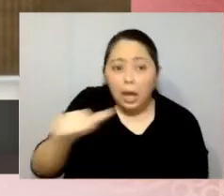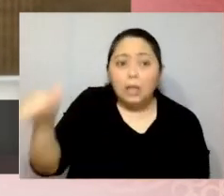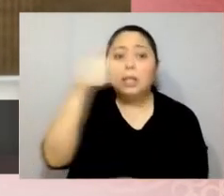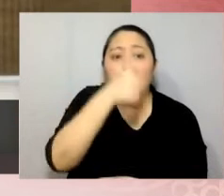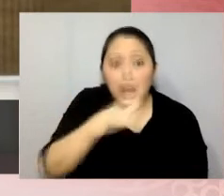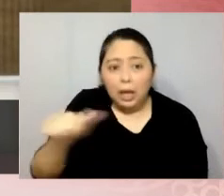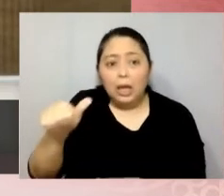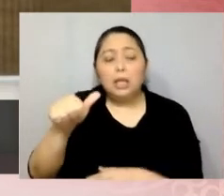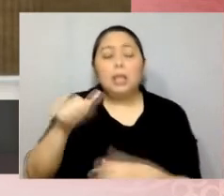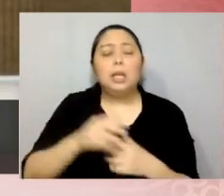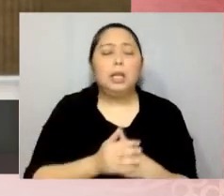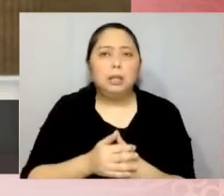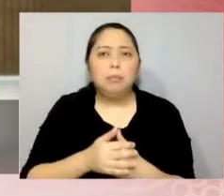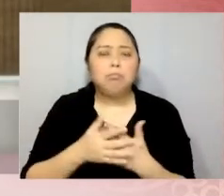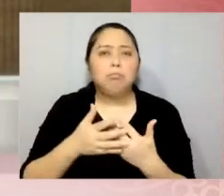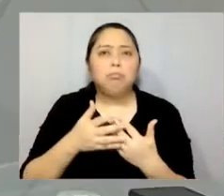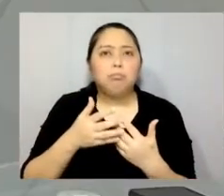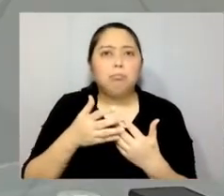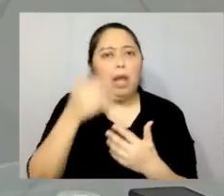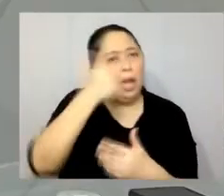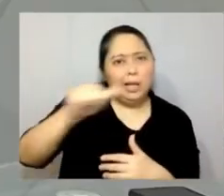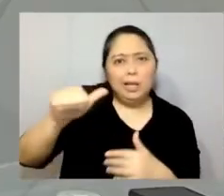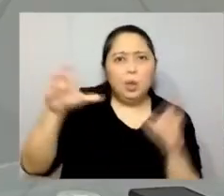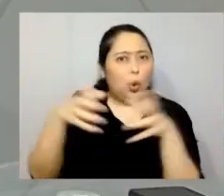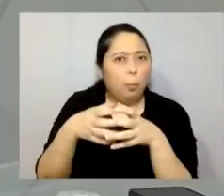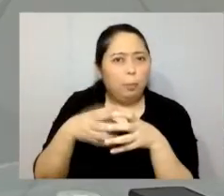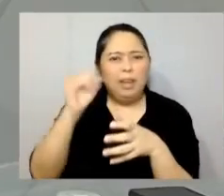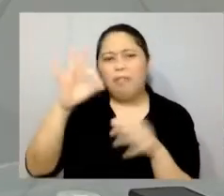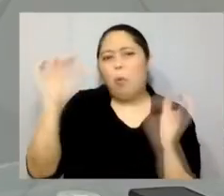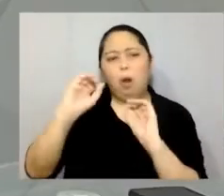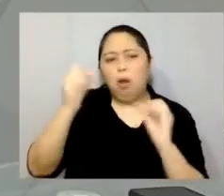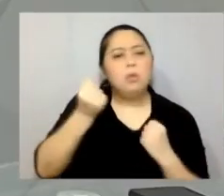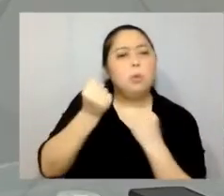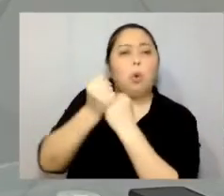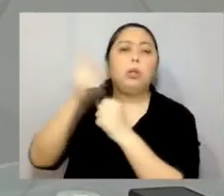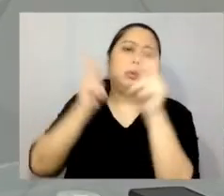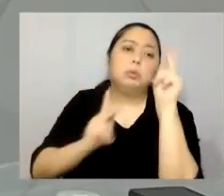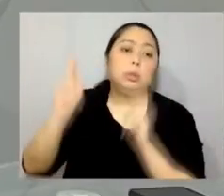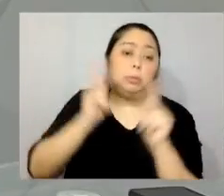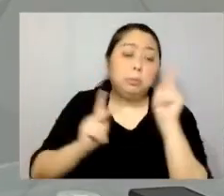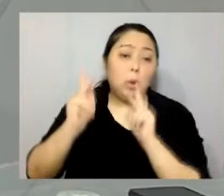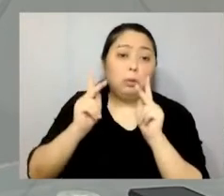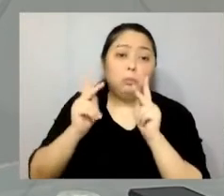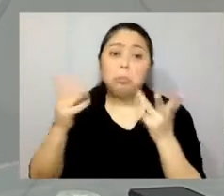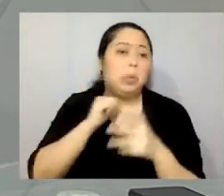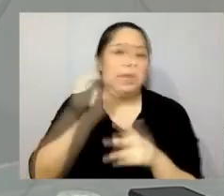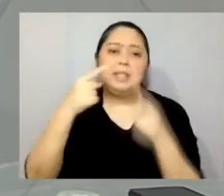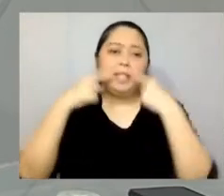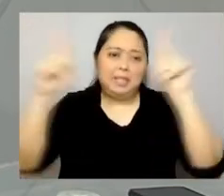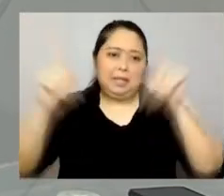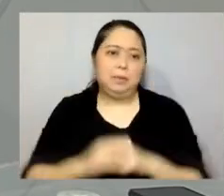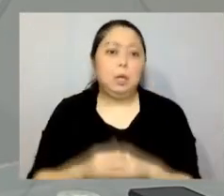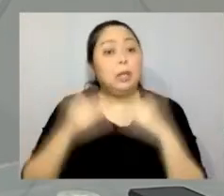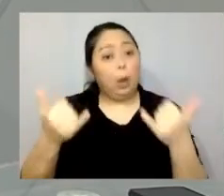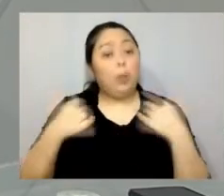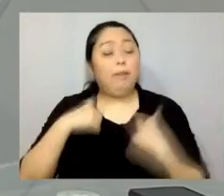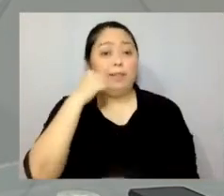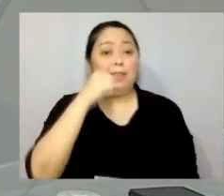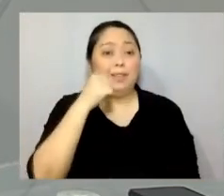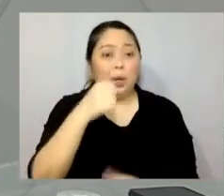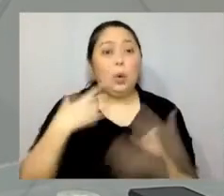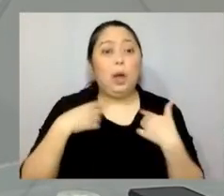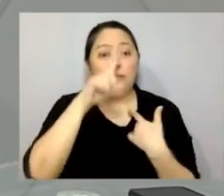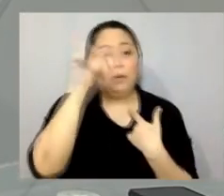supported by the people will never succeed. We have Annabel Ismael of the Federation of Royal Sultanate Descendants of